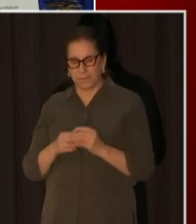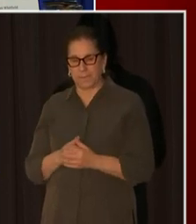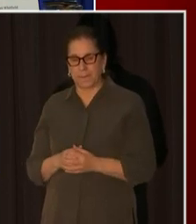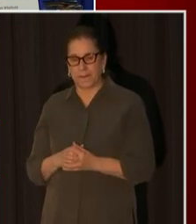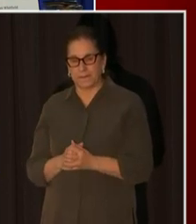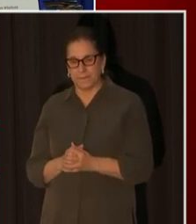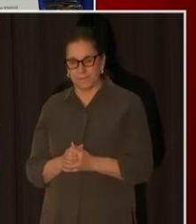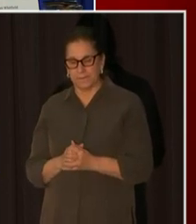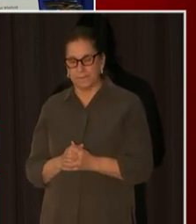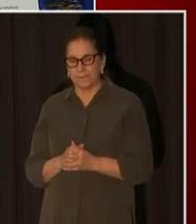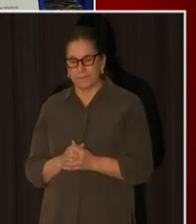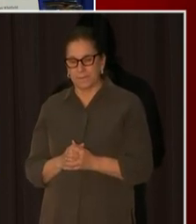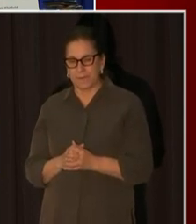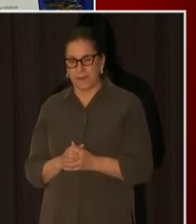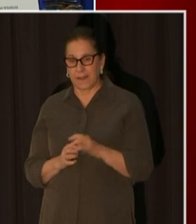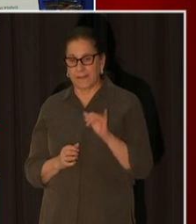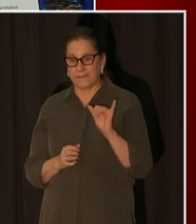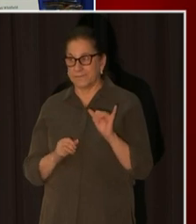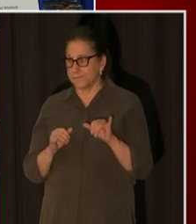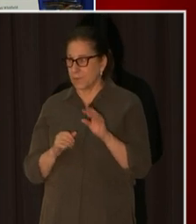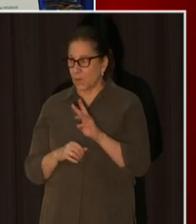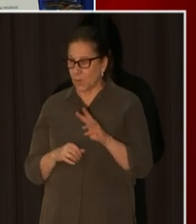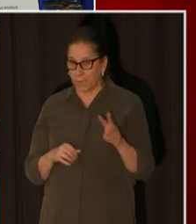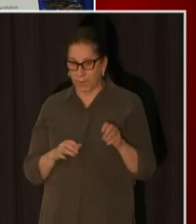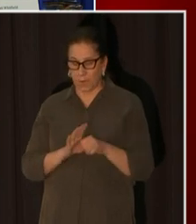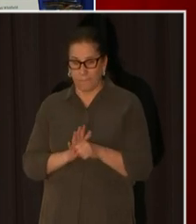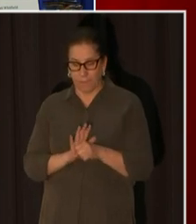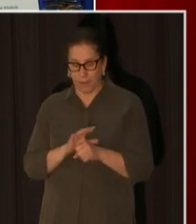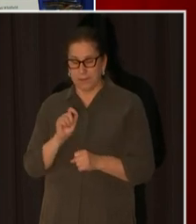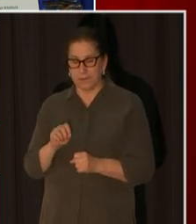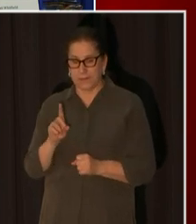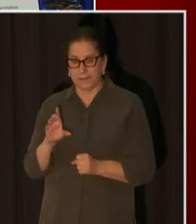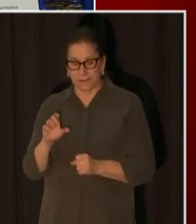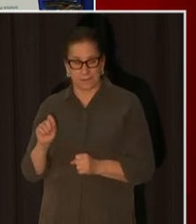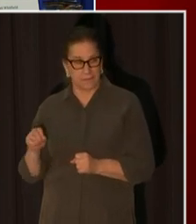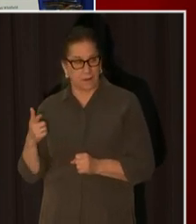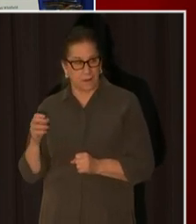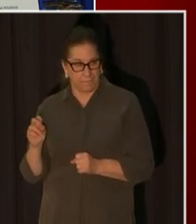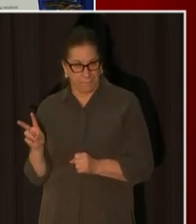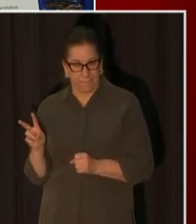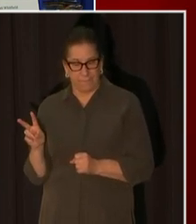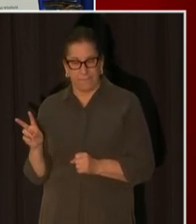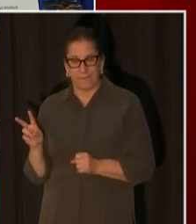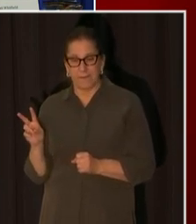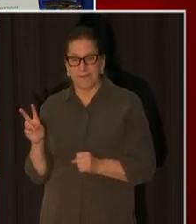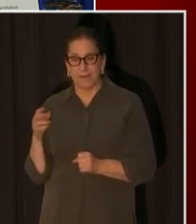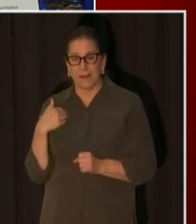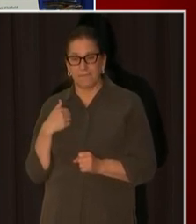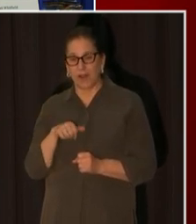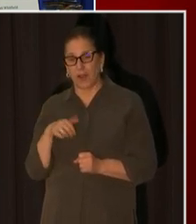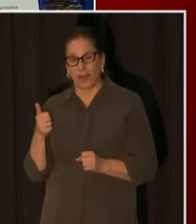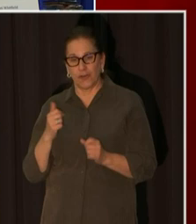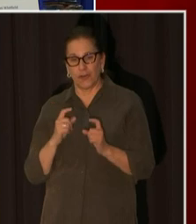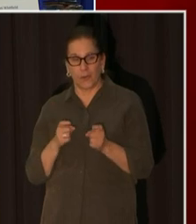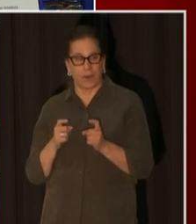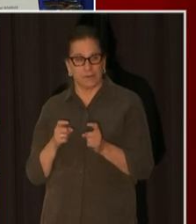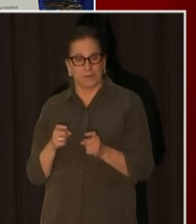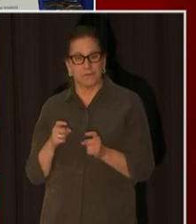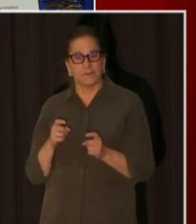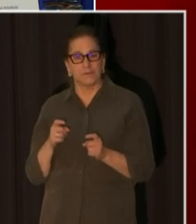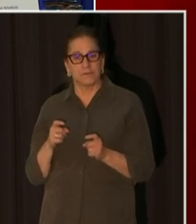question about what else is available. So, Director Unique Morris Hughes, do you want to jump in? Yeah, I'd love to. I